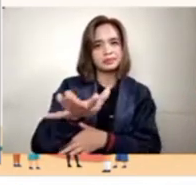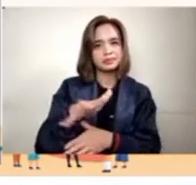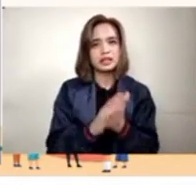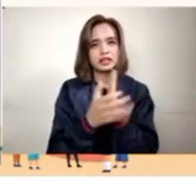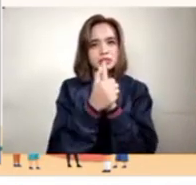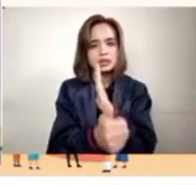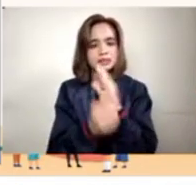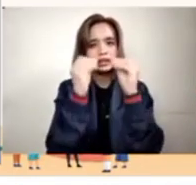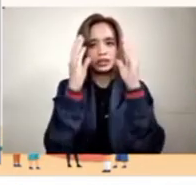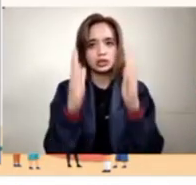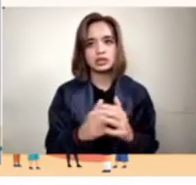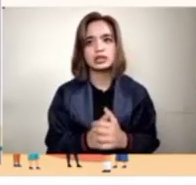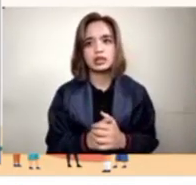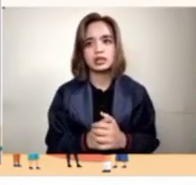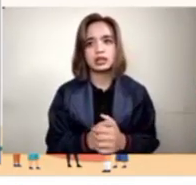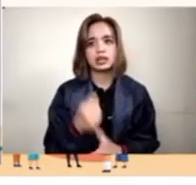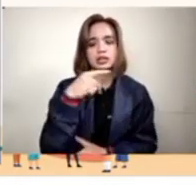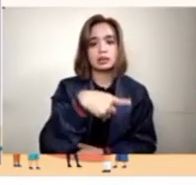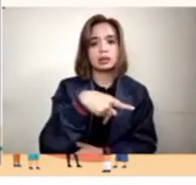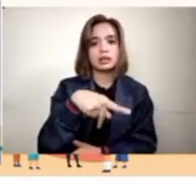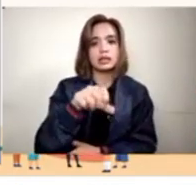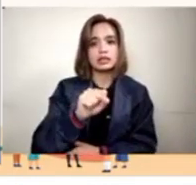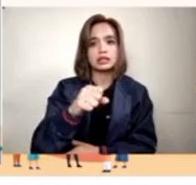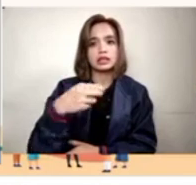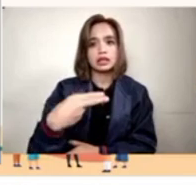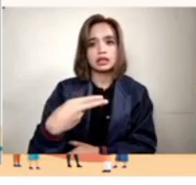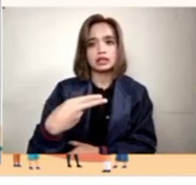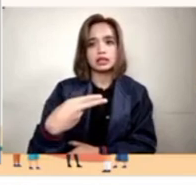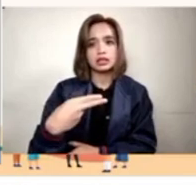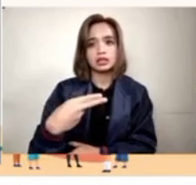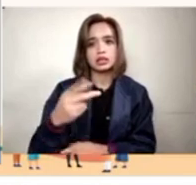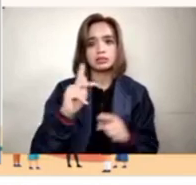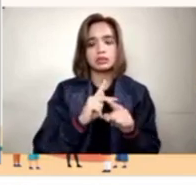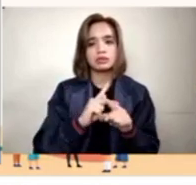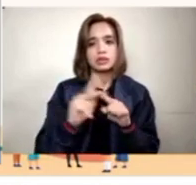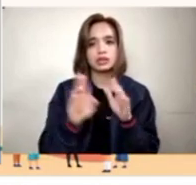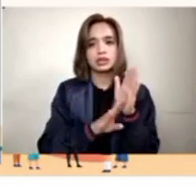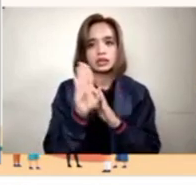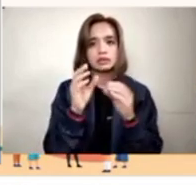teachers. The PPSH is integrated in the HR systems, such